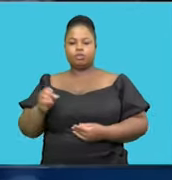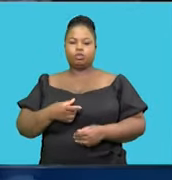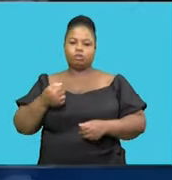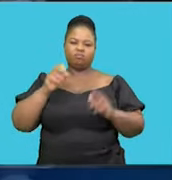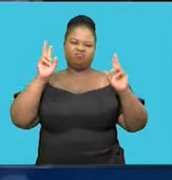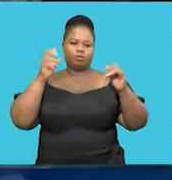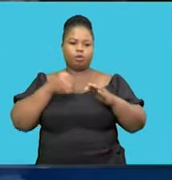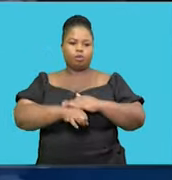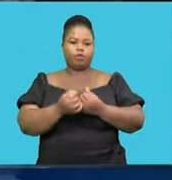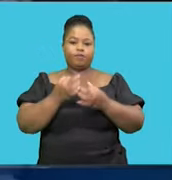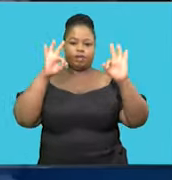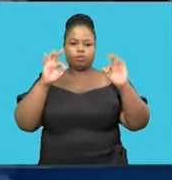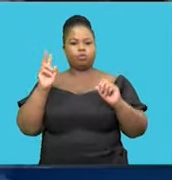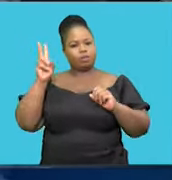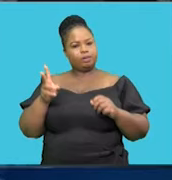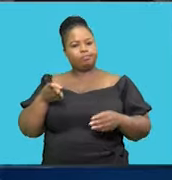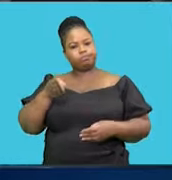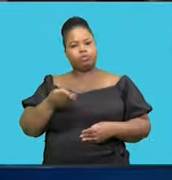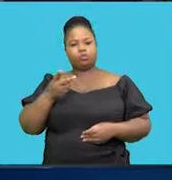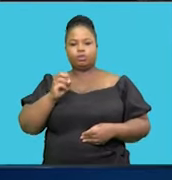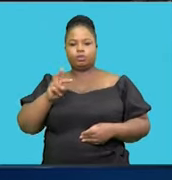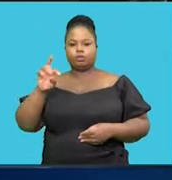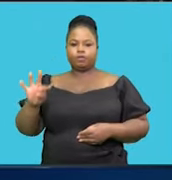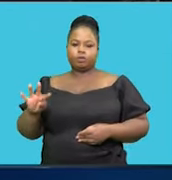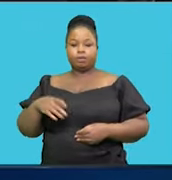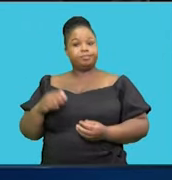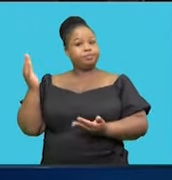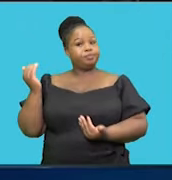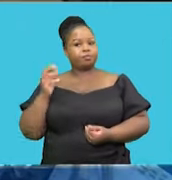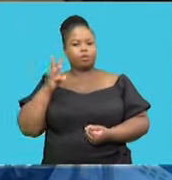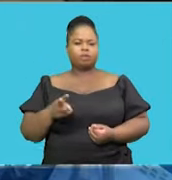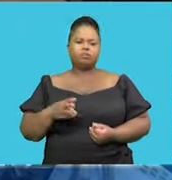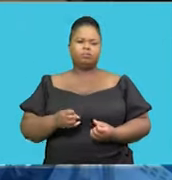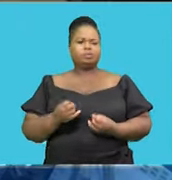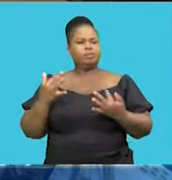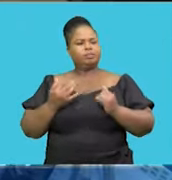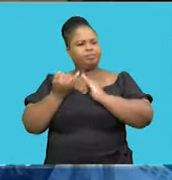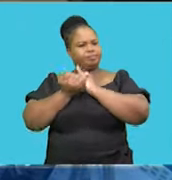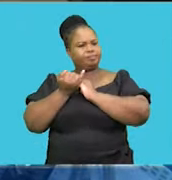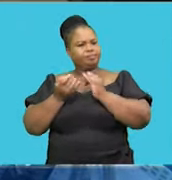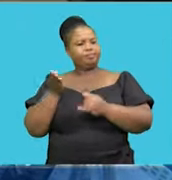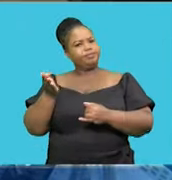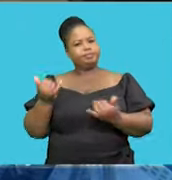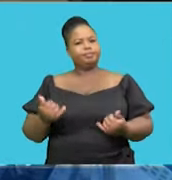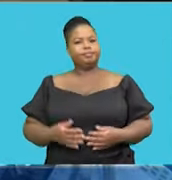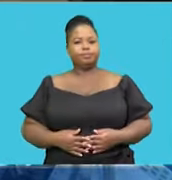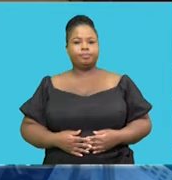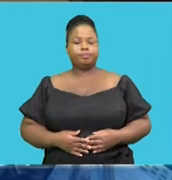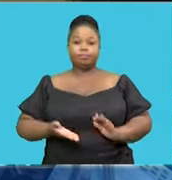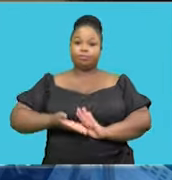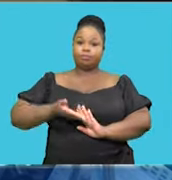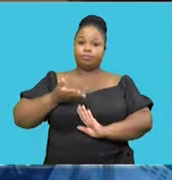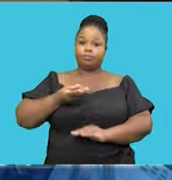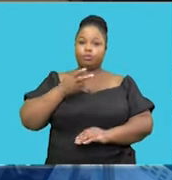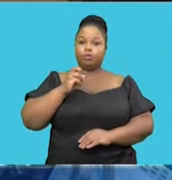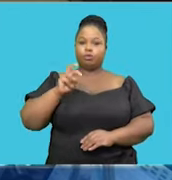voting blocs in the general elections of 2024, which are expected to be the most contested in a generation. An update on the